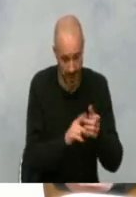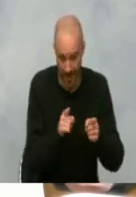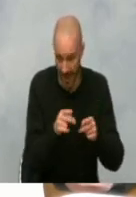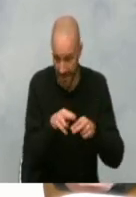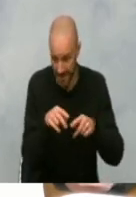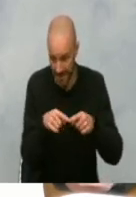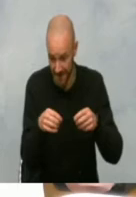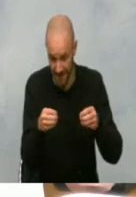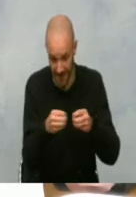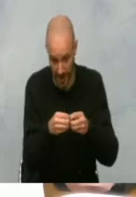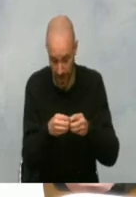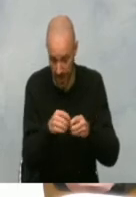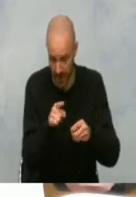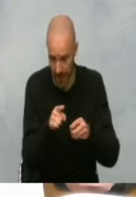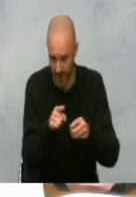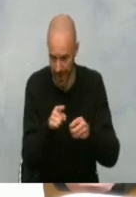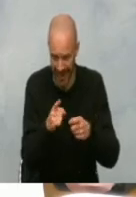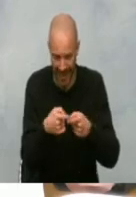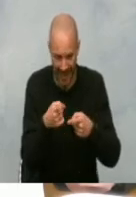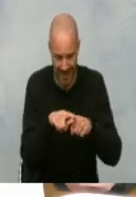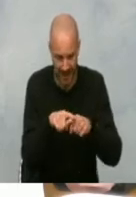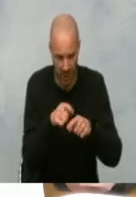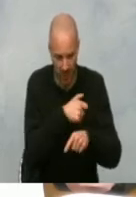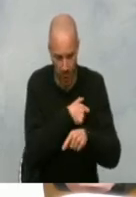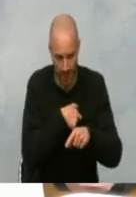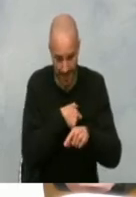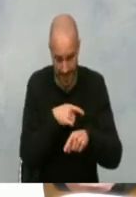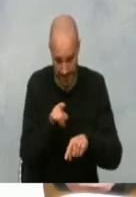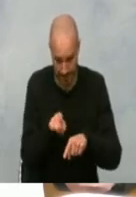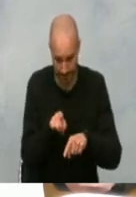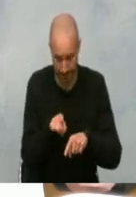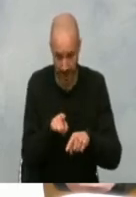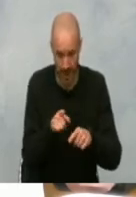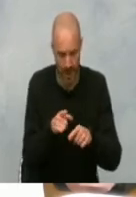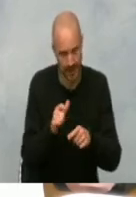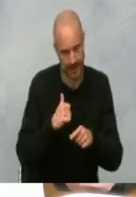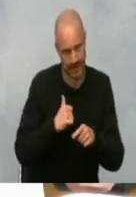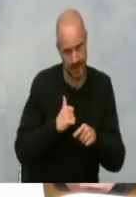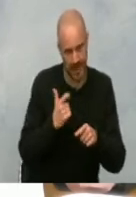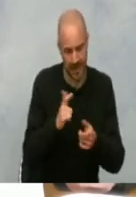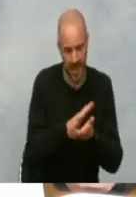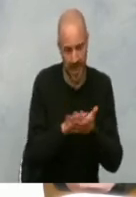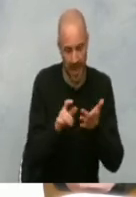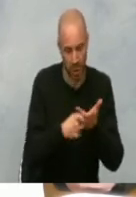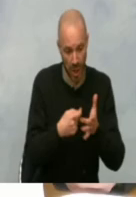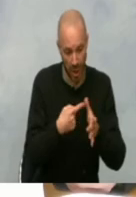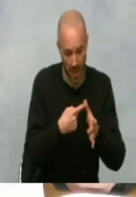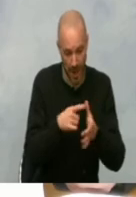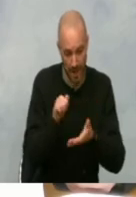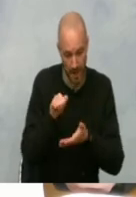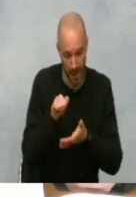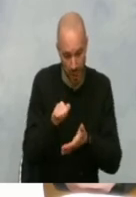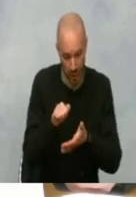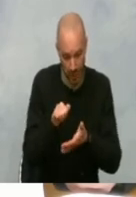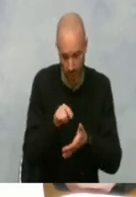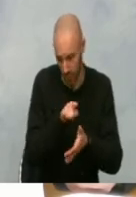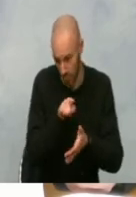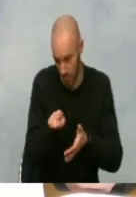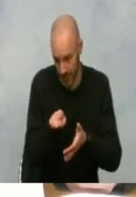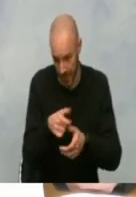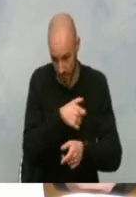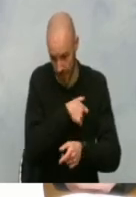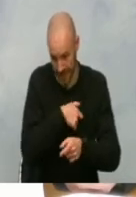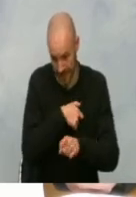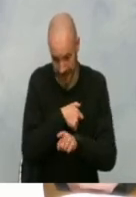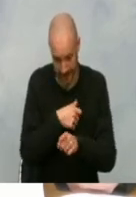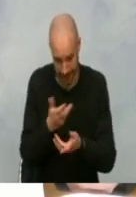February, there is an executive committee. The expectation is that that HRA budget will go to the executive committee. And then we point